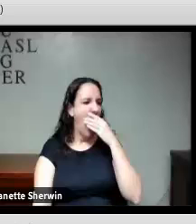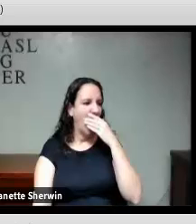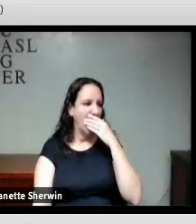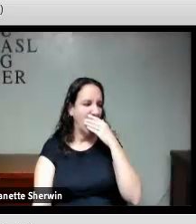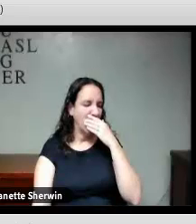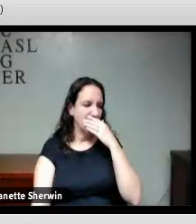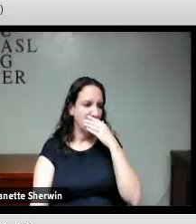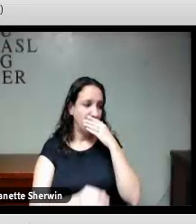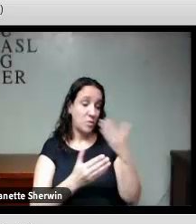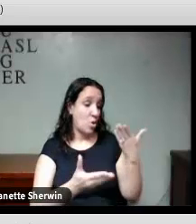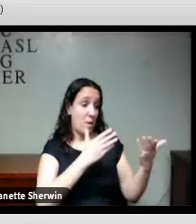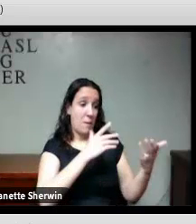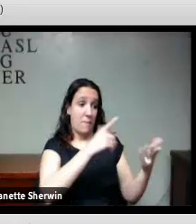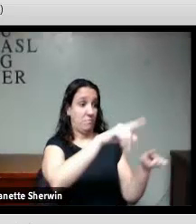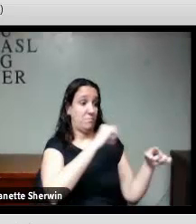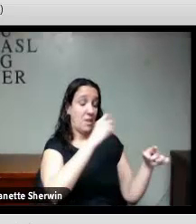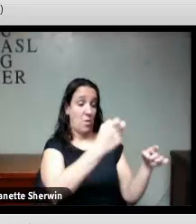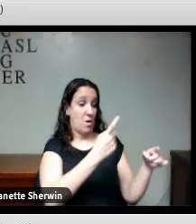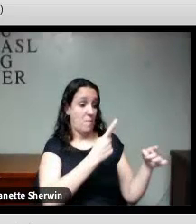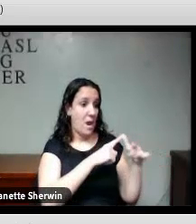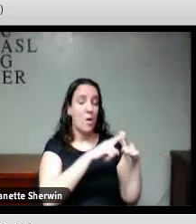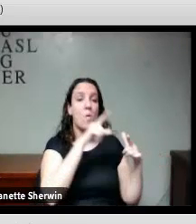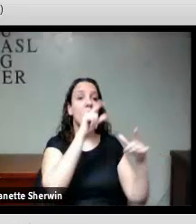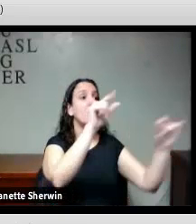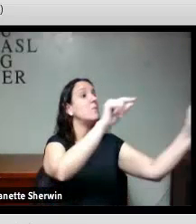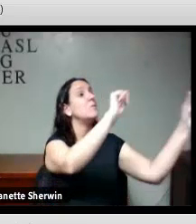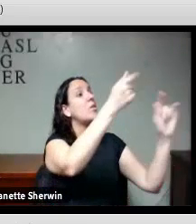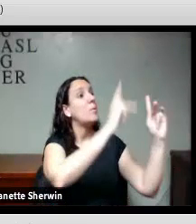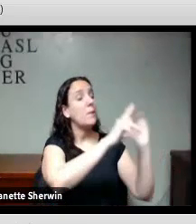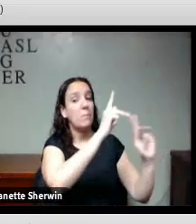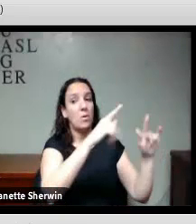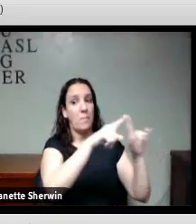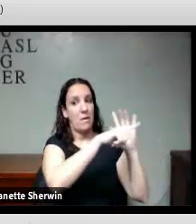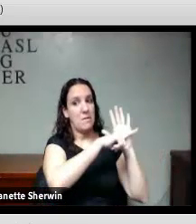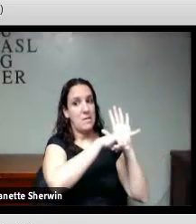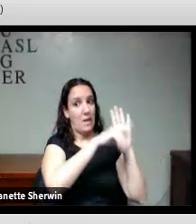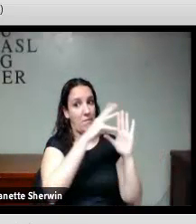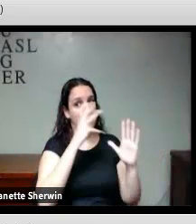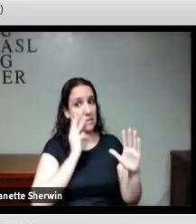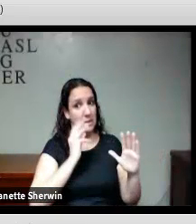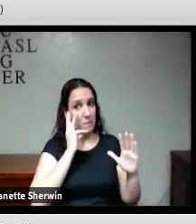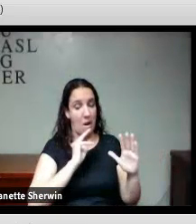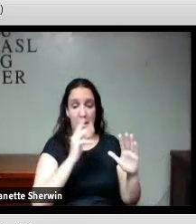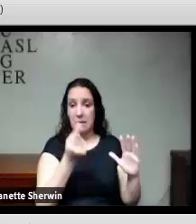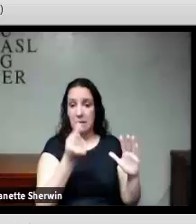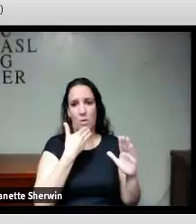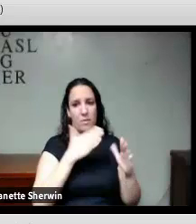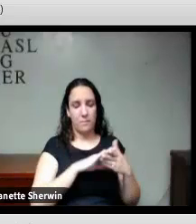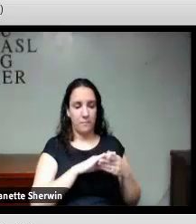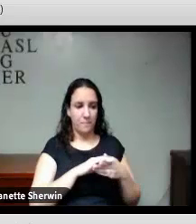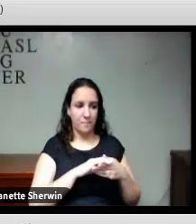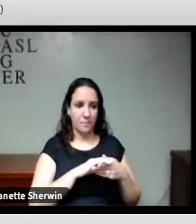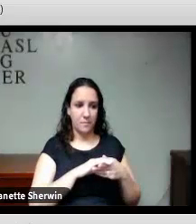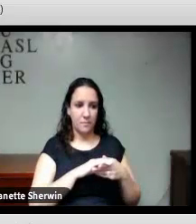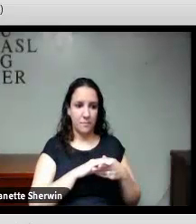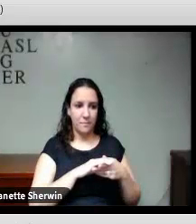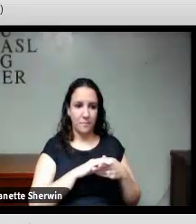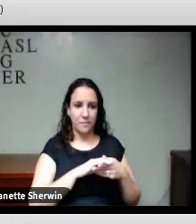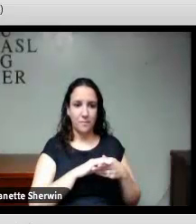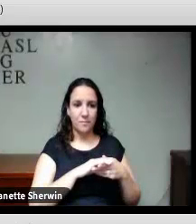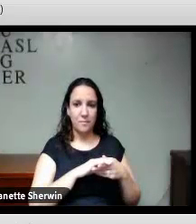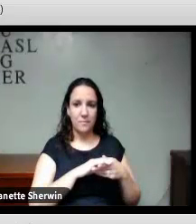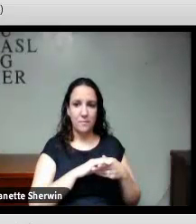tell others about their negative experience. And that's always bad for us, isn't it? Because that's going to have that wide